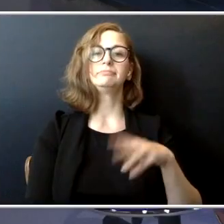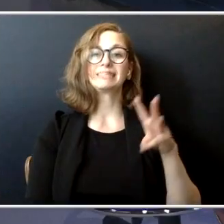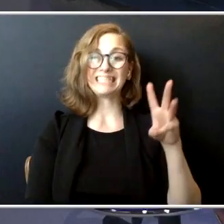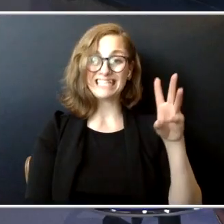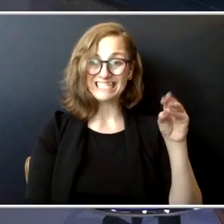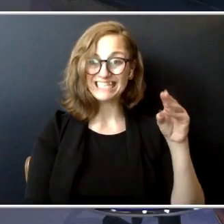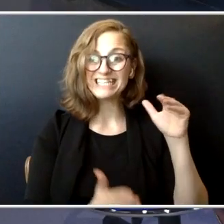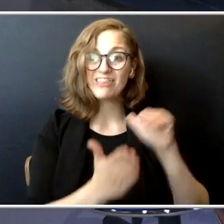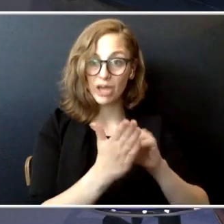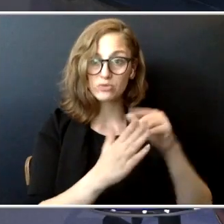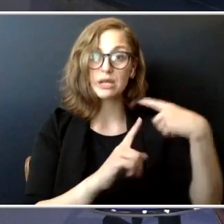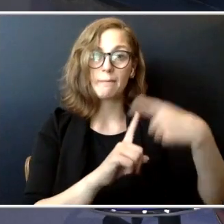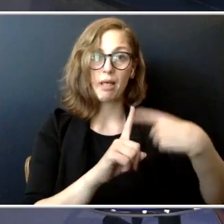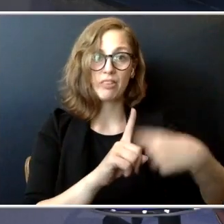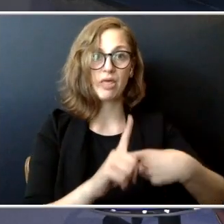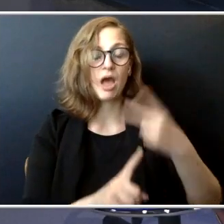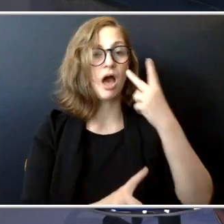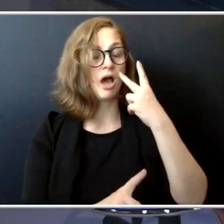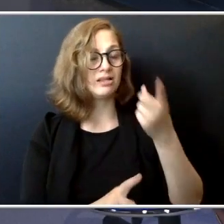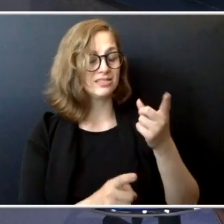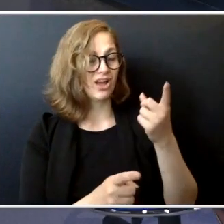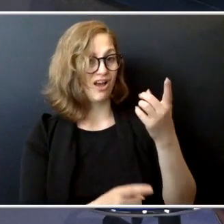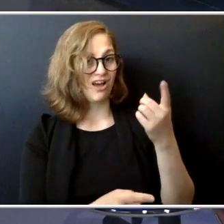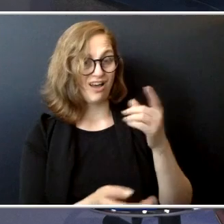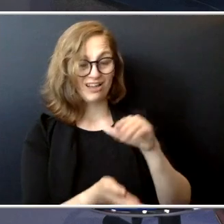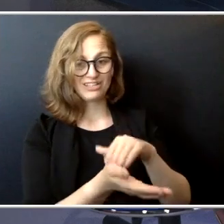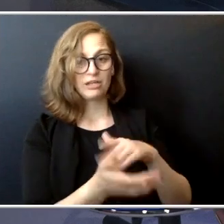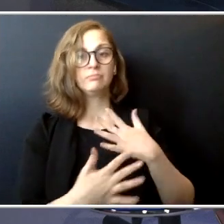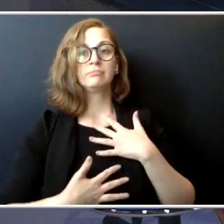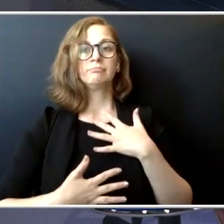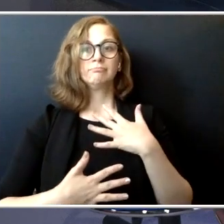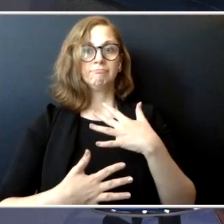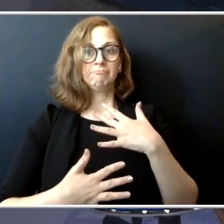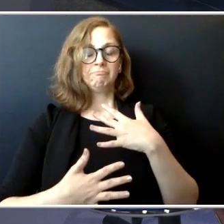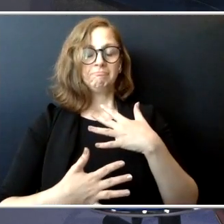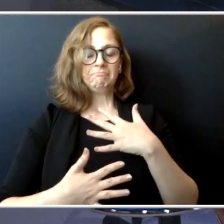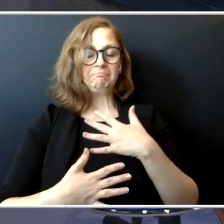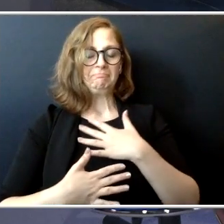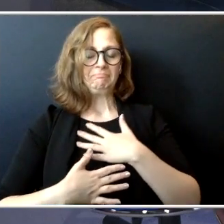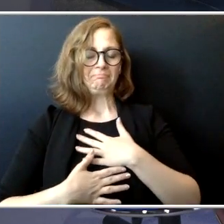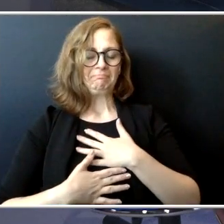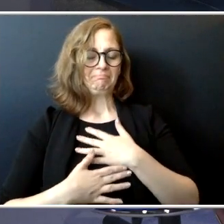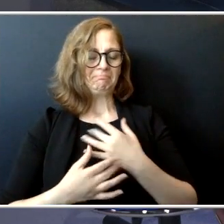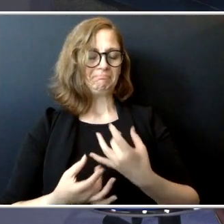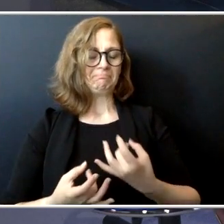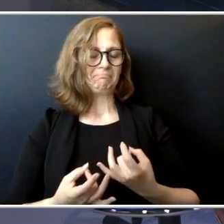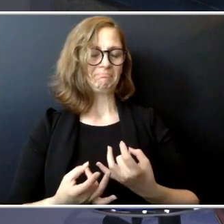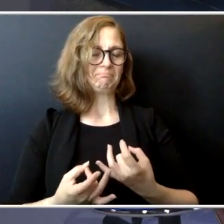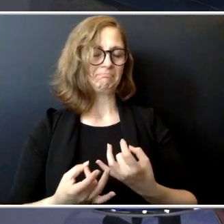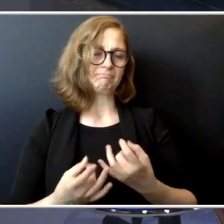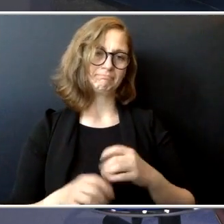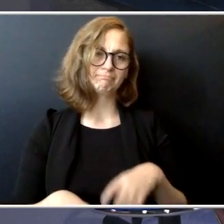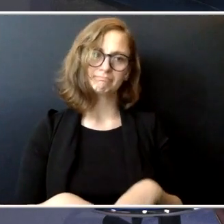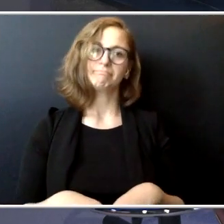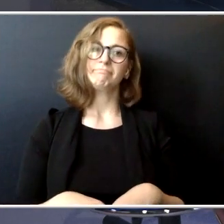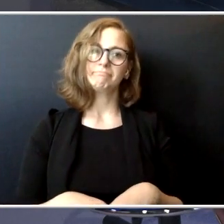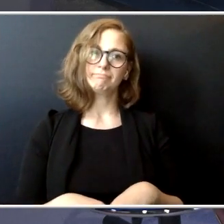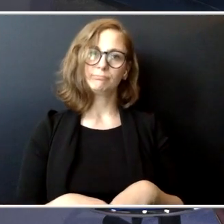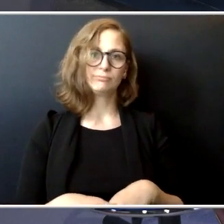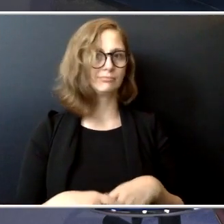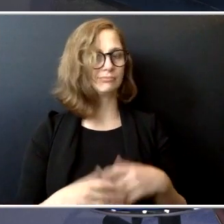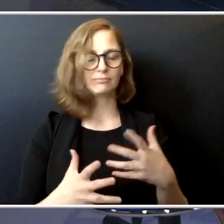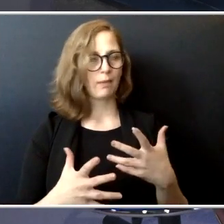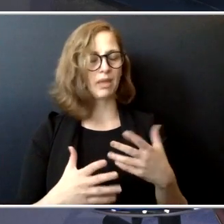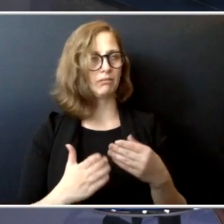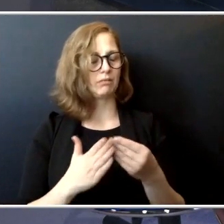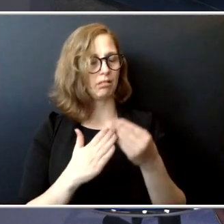Dr. Buchek take a deep breath, trying to contain her feelings about that, about how much things cost for patients. How on